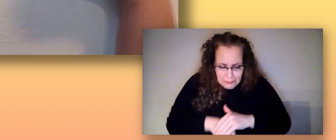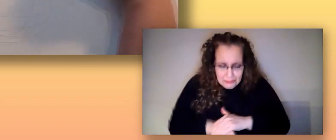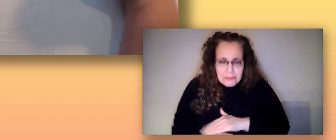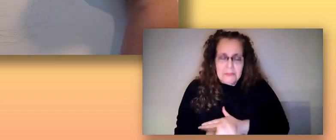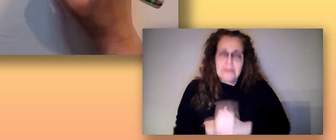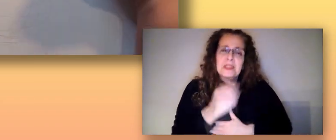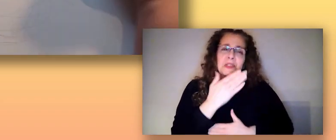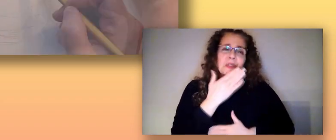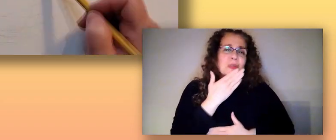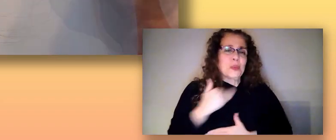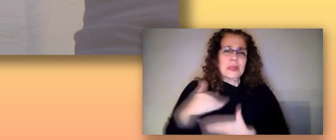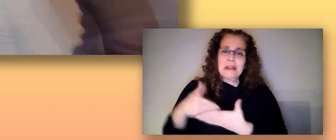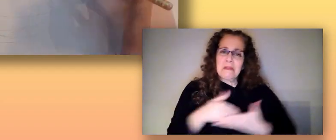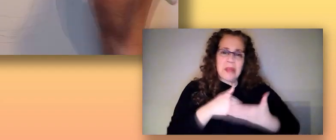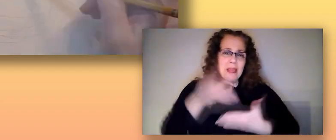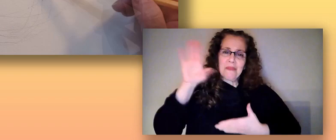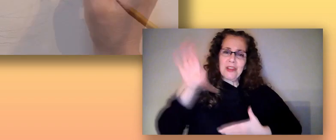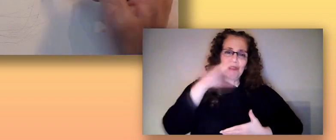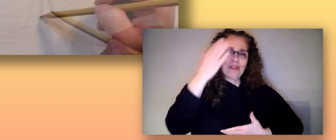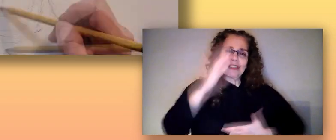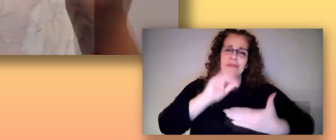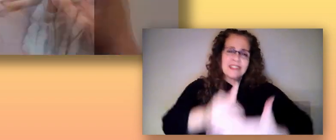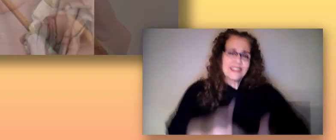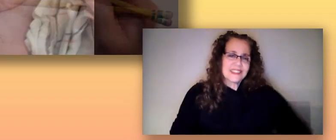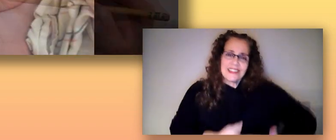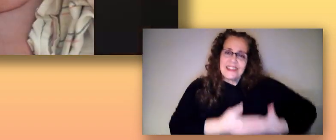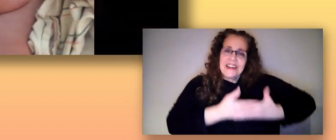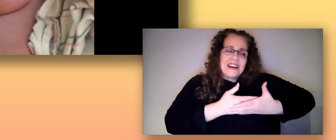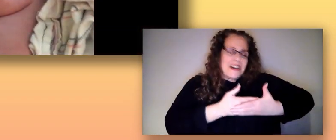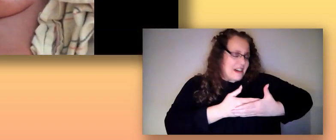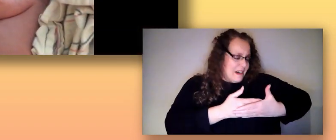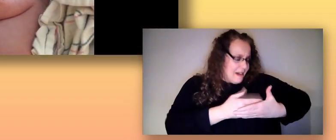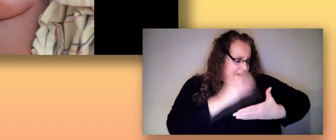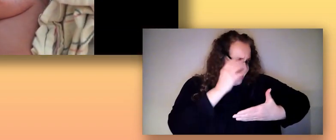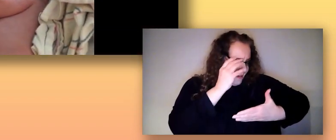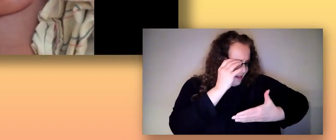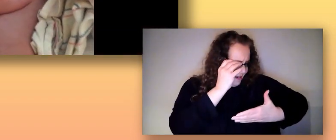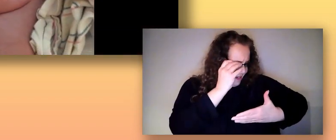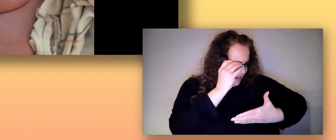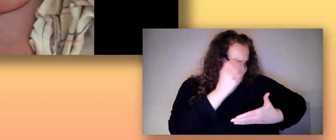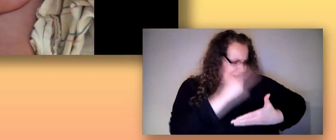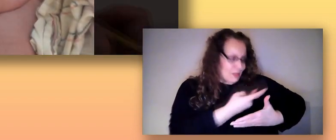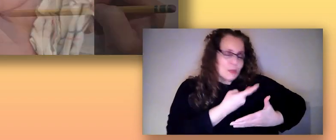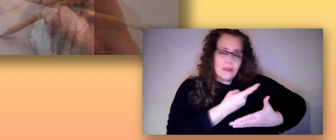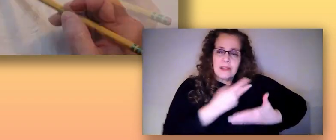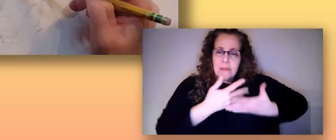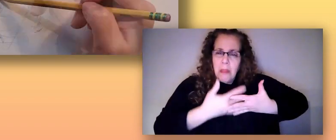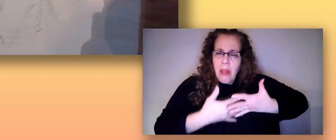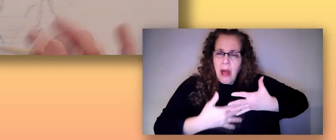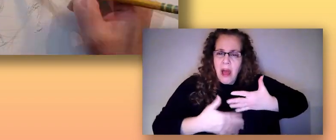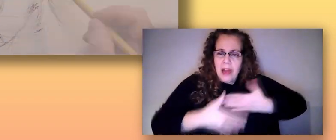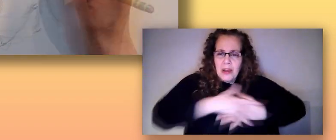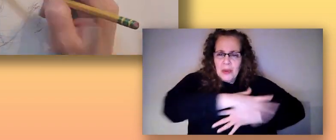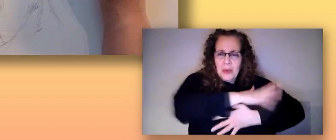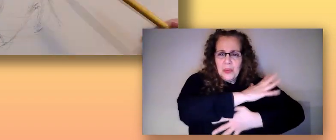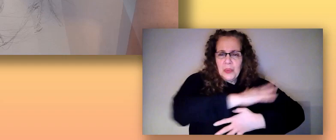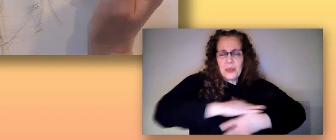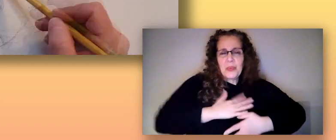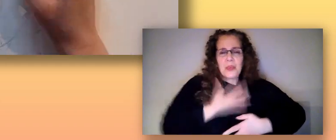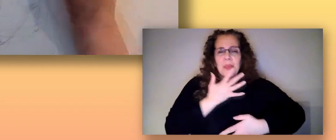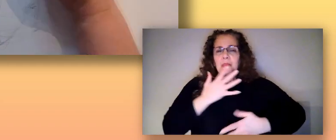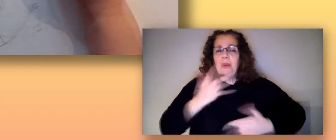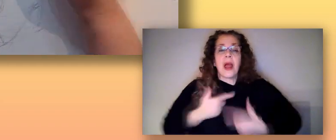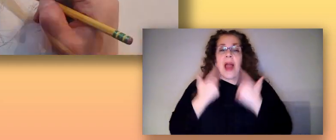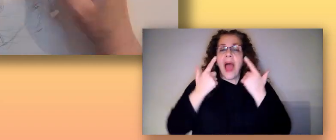baby Christmas. I held you to my chest, both of us still spattered with the blood of life's first